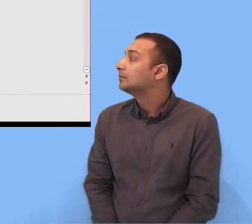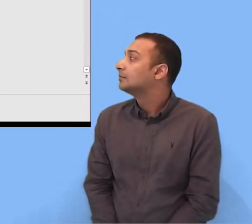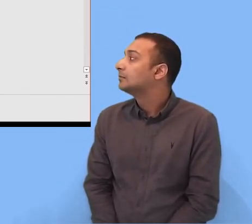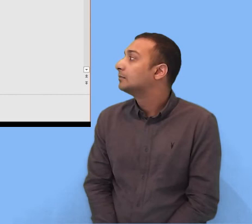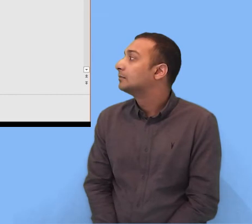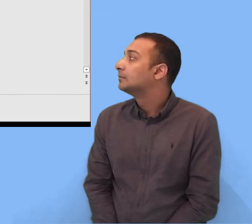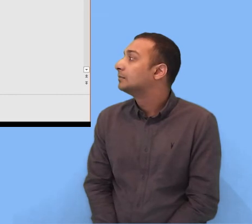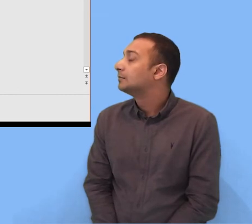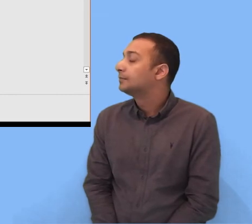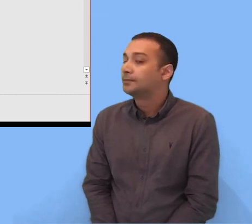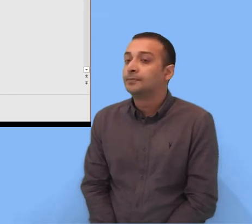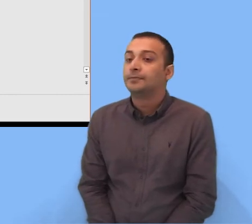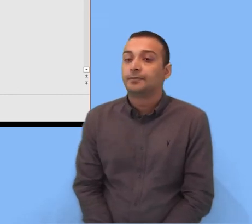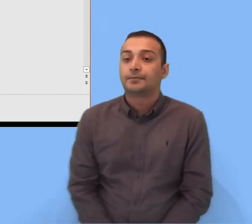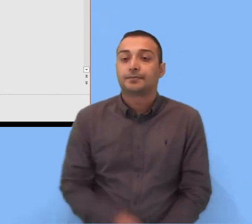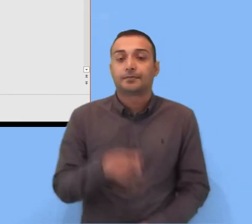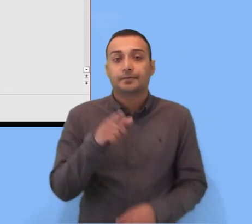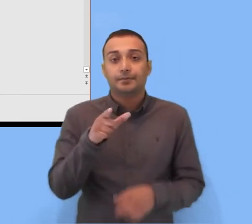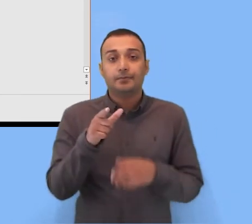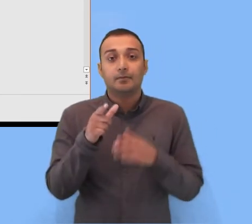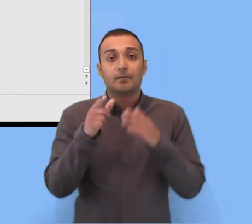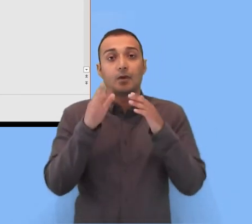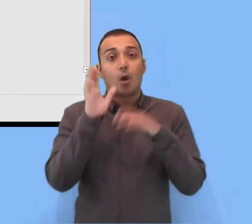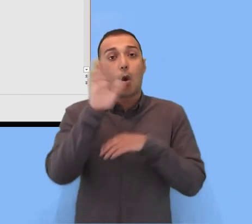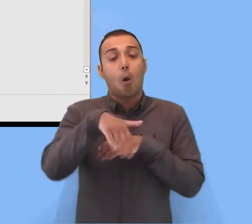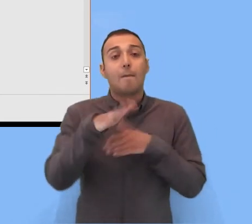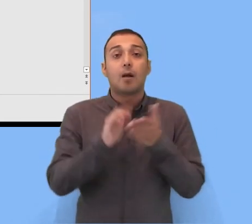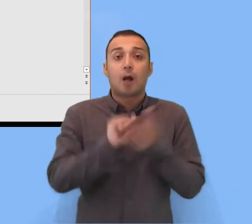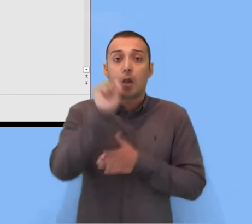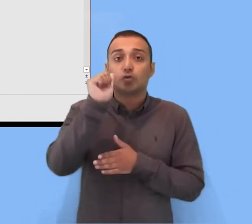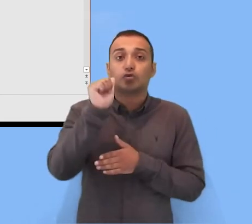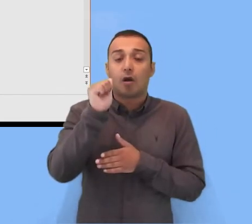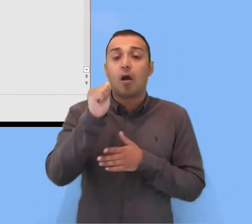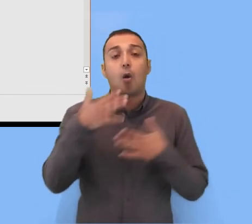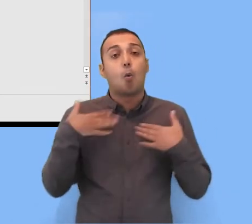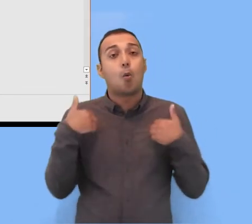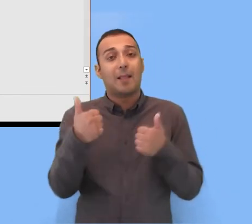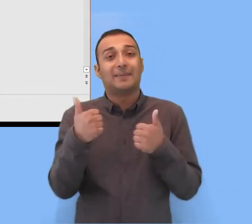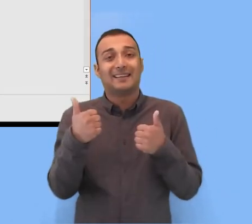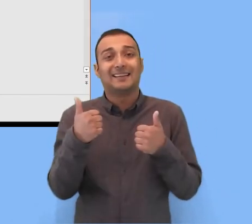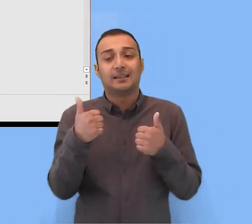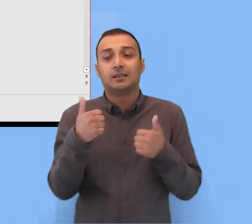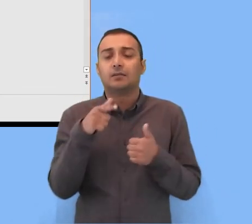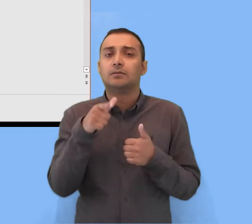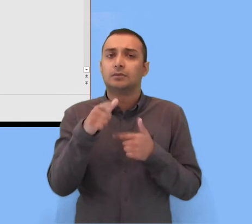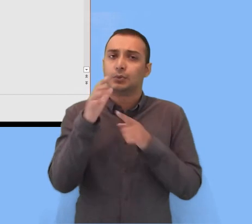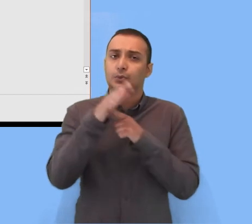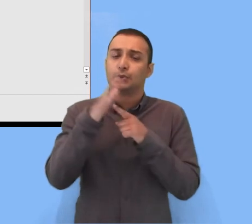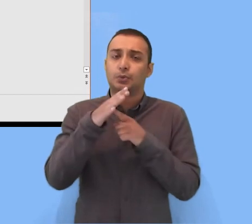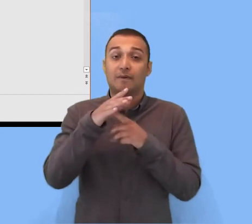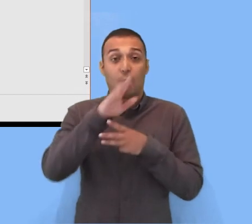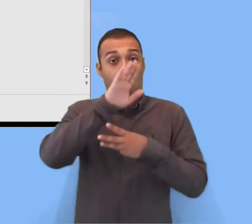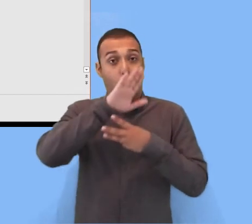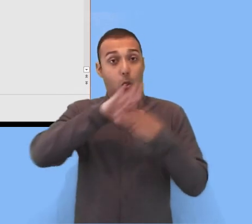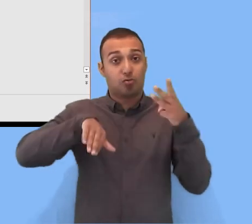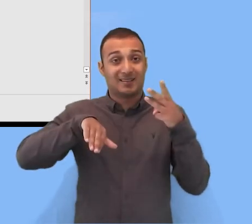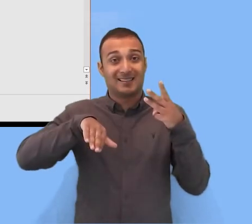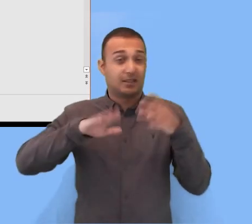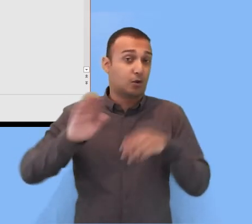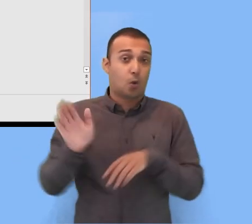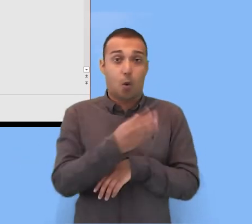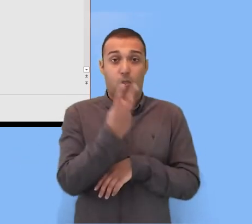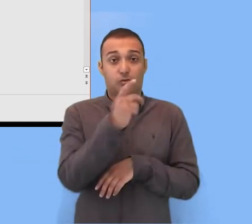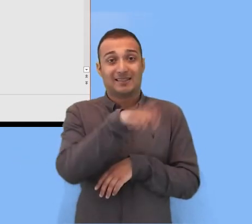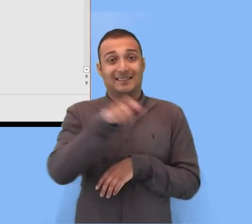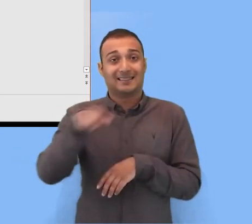home culture and learning, as home culture and well-being, this was really important to all three mothers, I found.